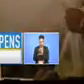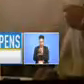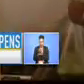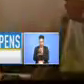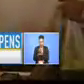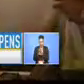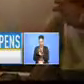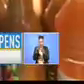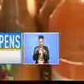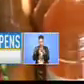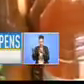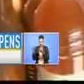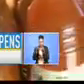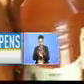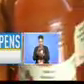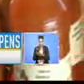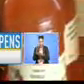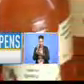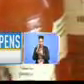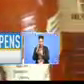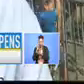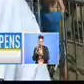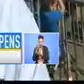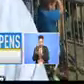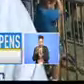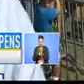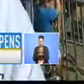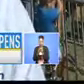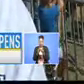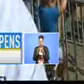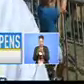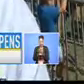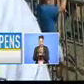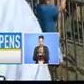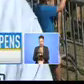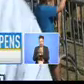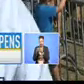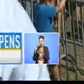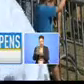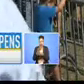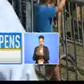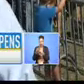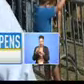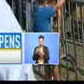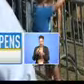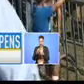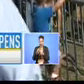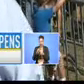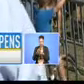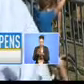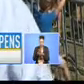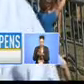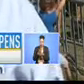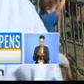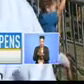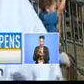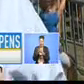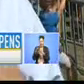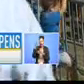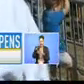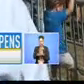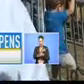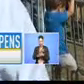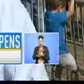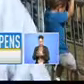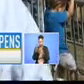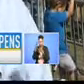goods such as fruits and vegetables. The produce is high quality. The Bahamian farmers produce some of the best fruits